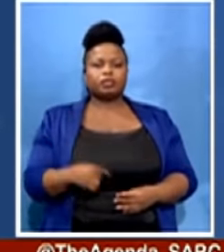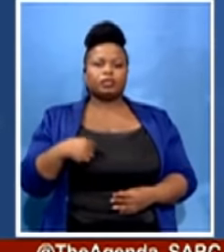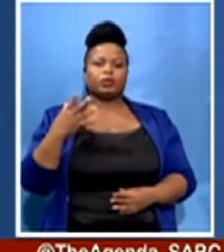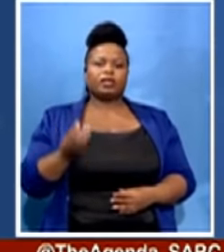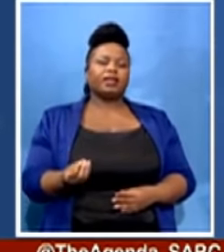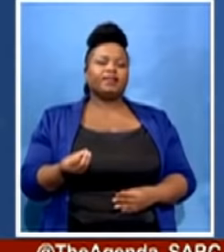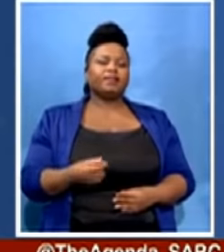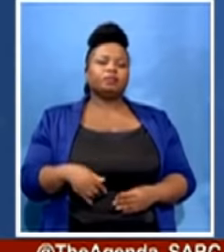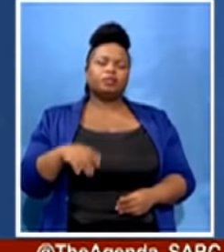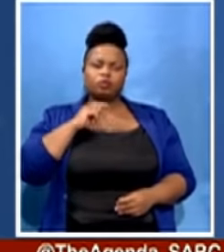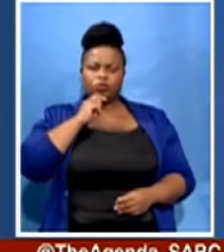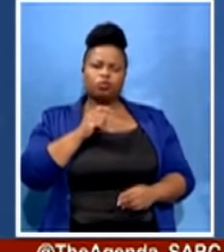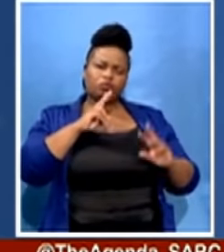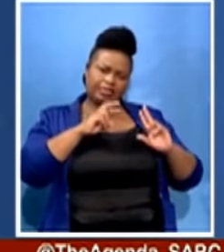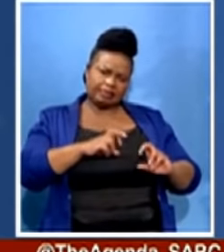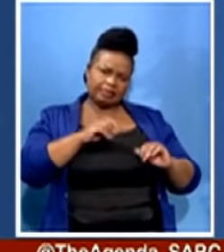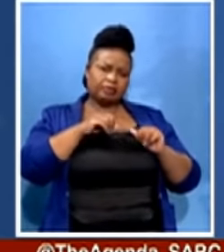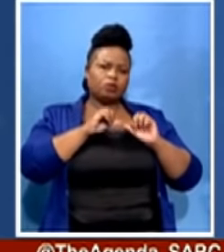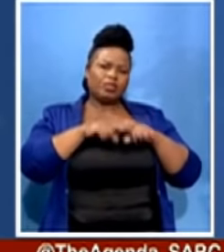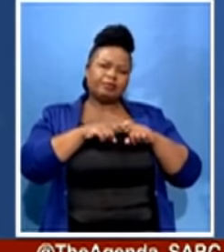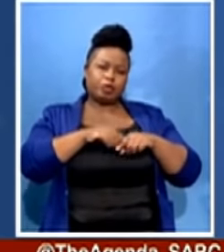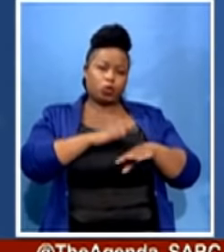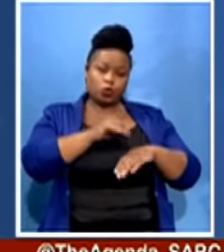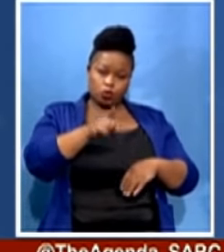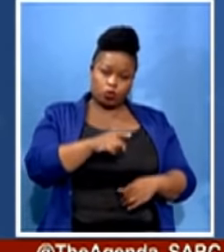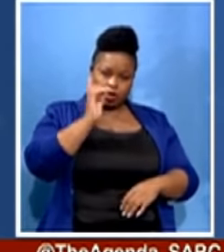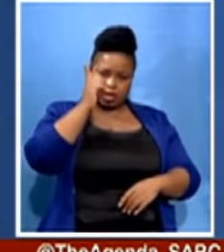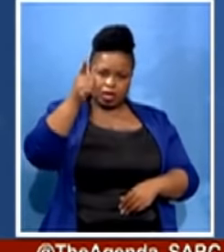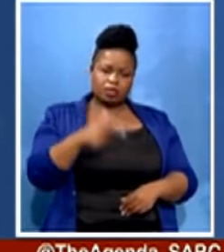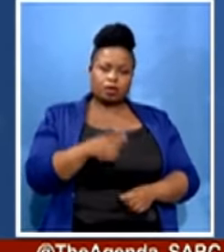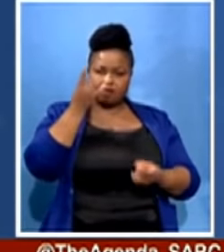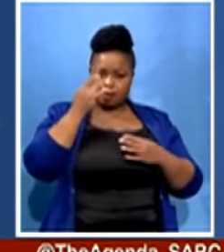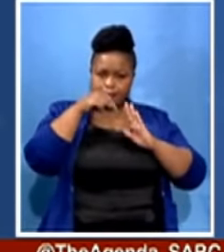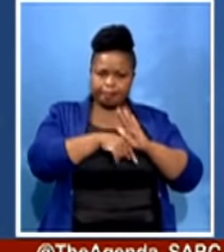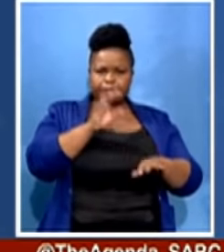you more as time goes on to get to the bottom of this. Please do come back to